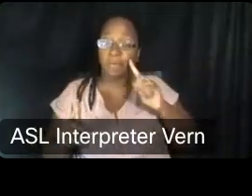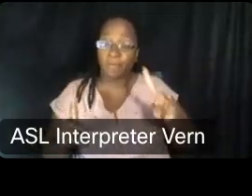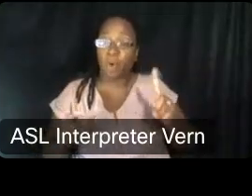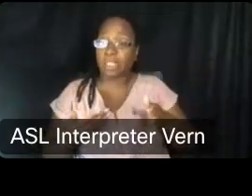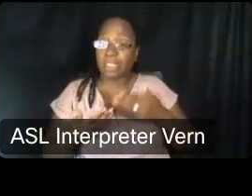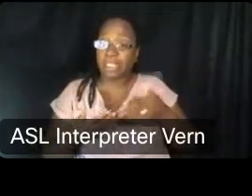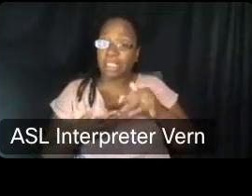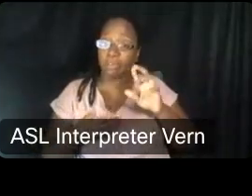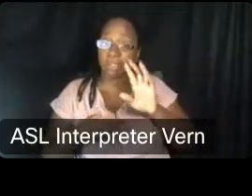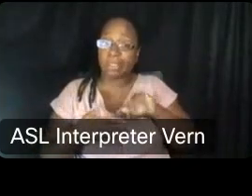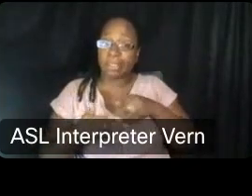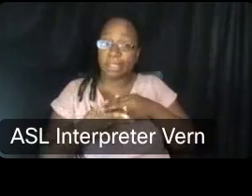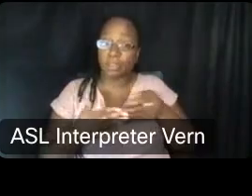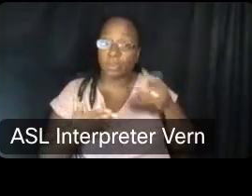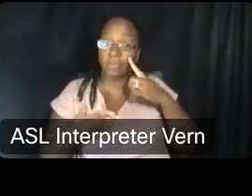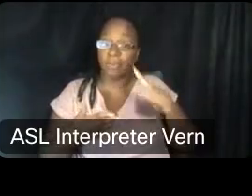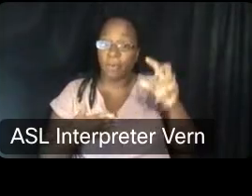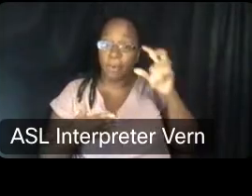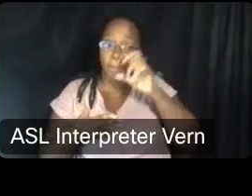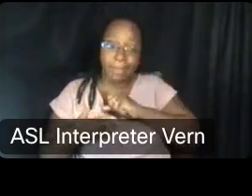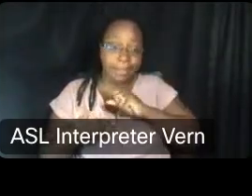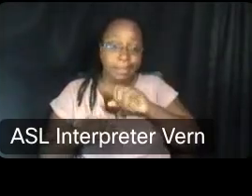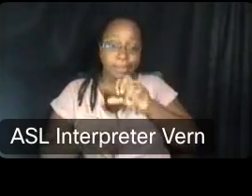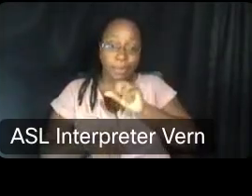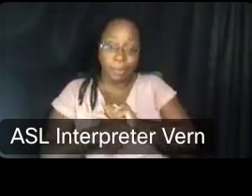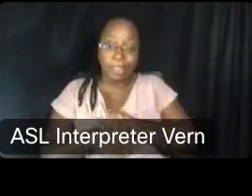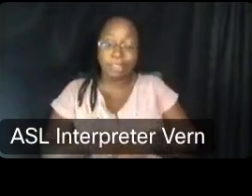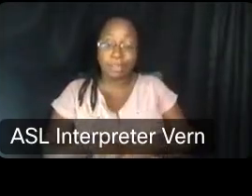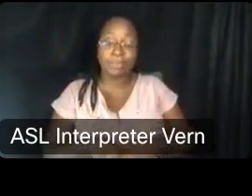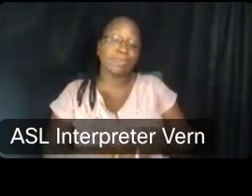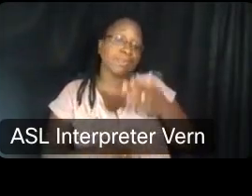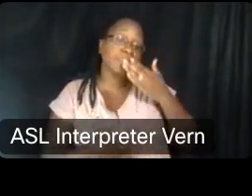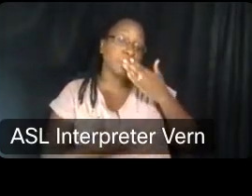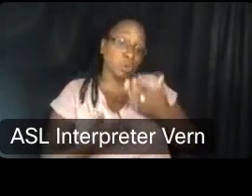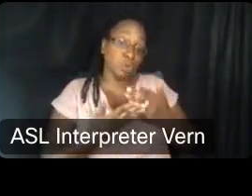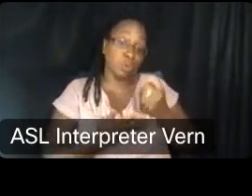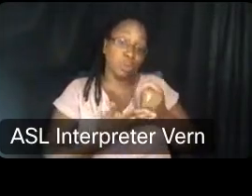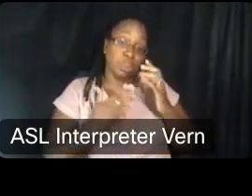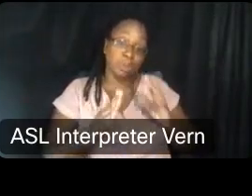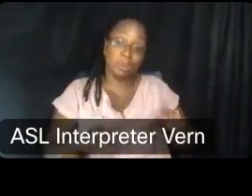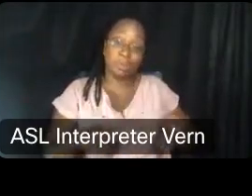there are also good therapists who can help in providing trauma-informed care too.